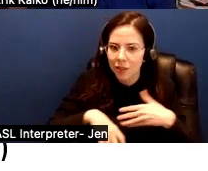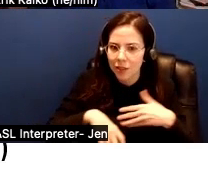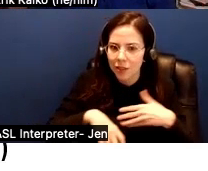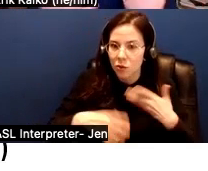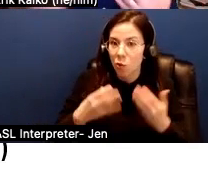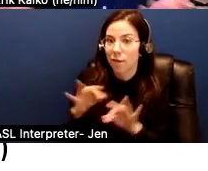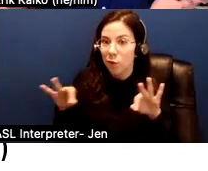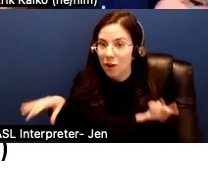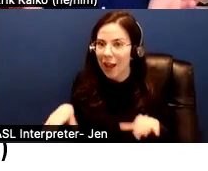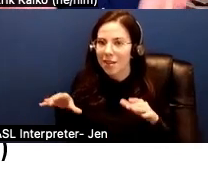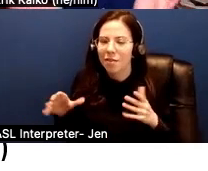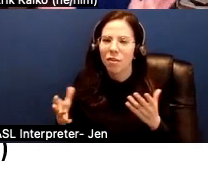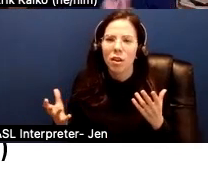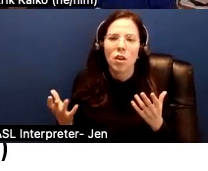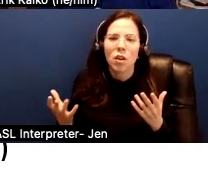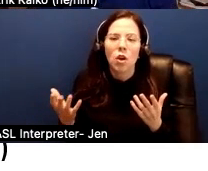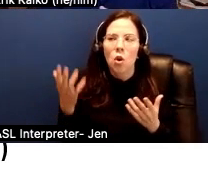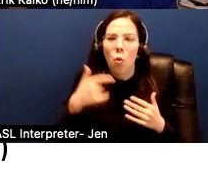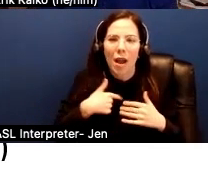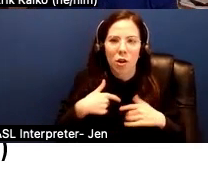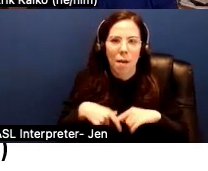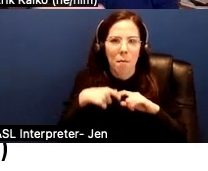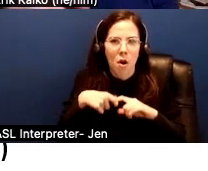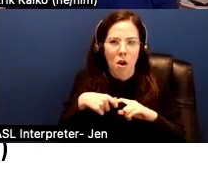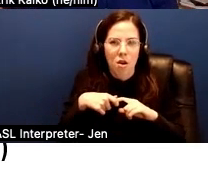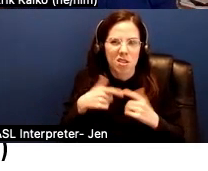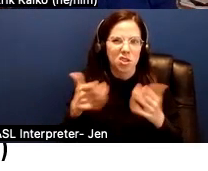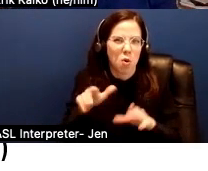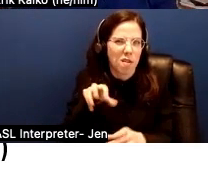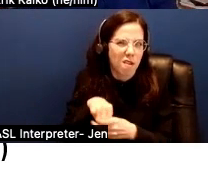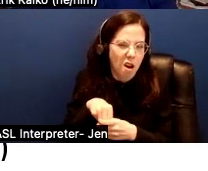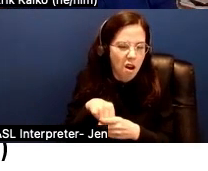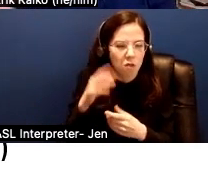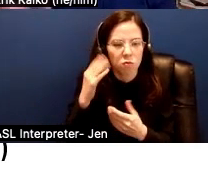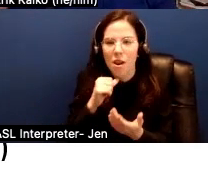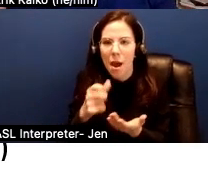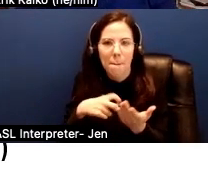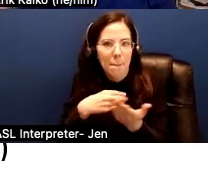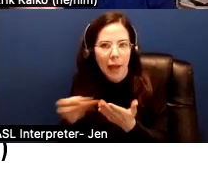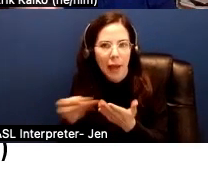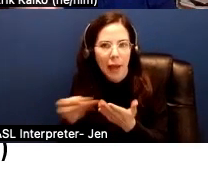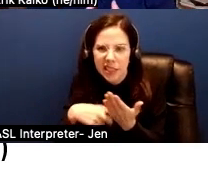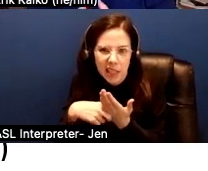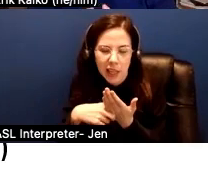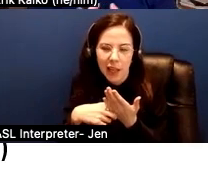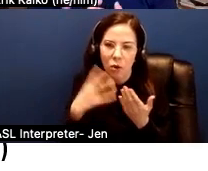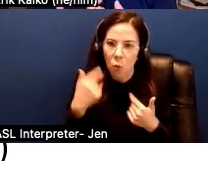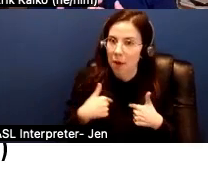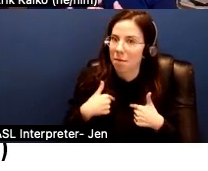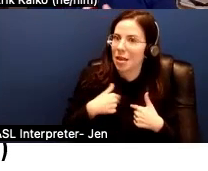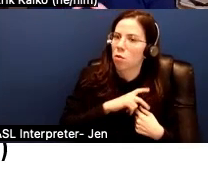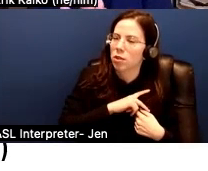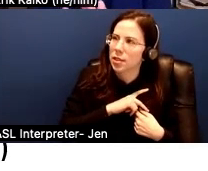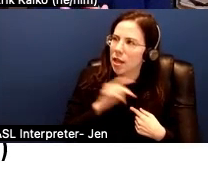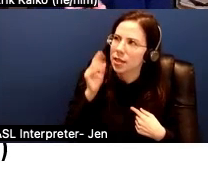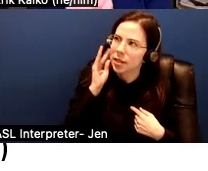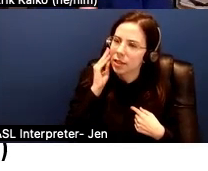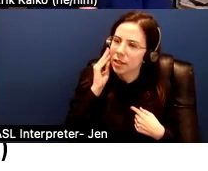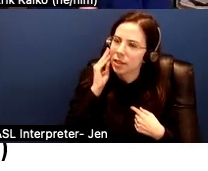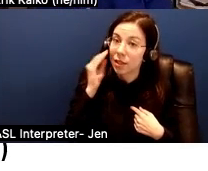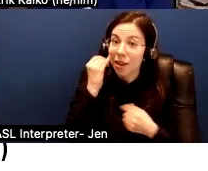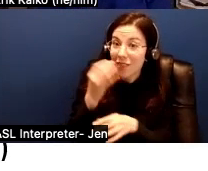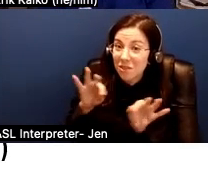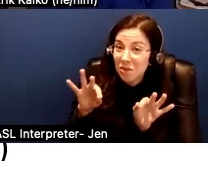what stops me from acting, right? What stops me from going and booking a ticket for a performance next time? If it's free, it's